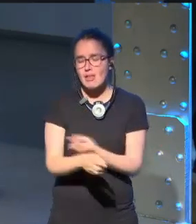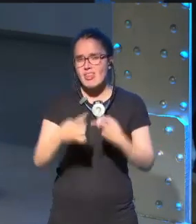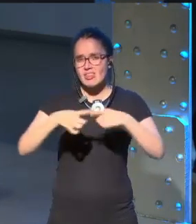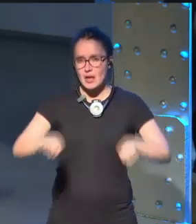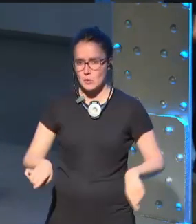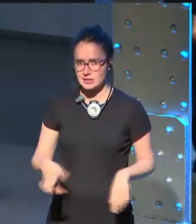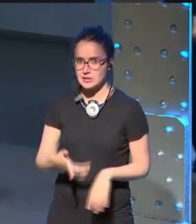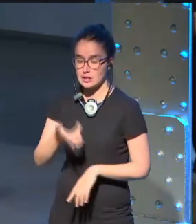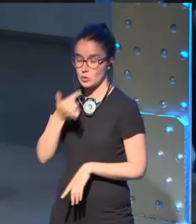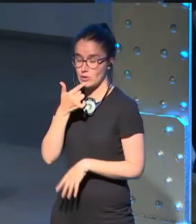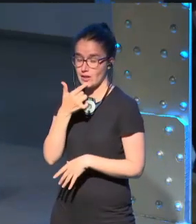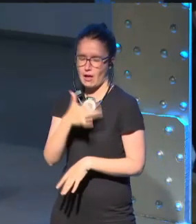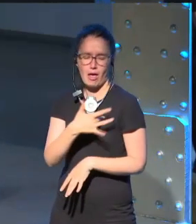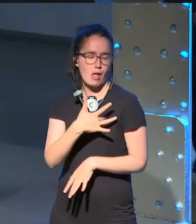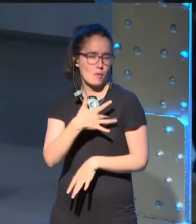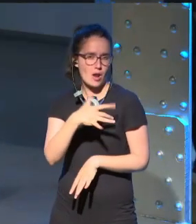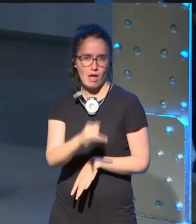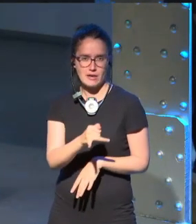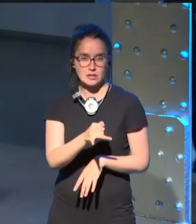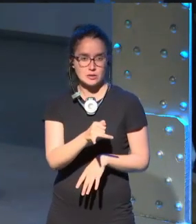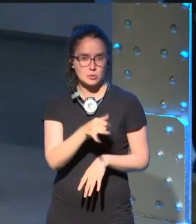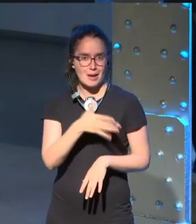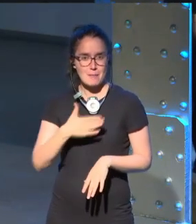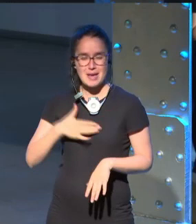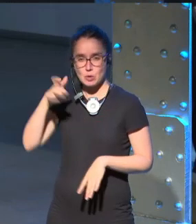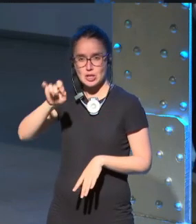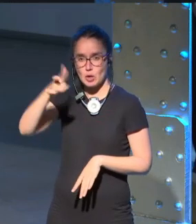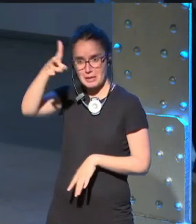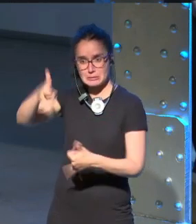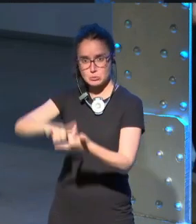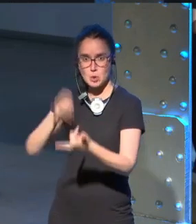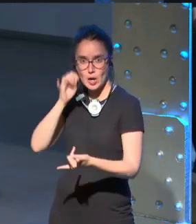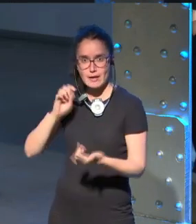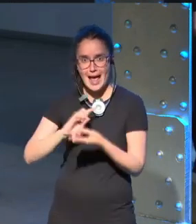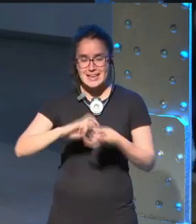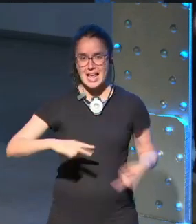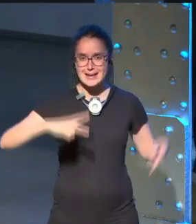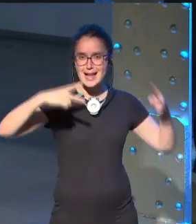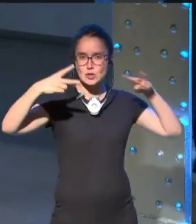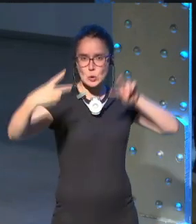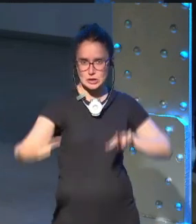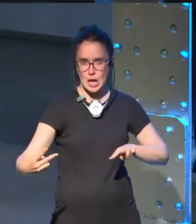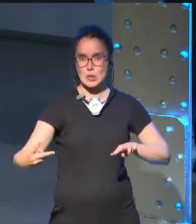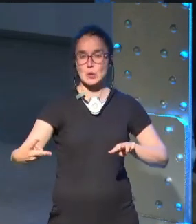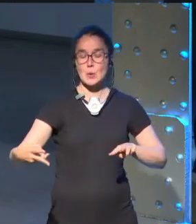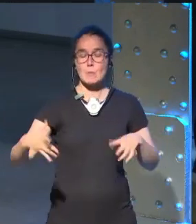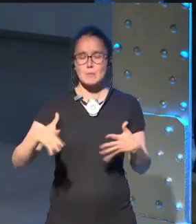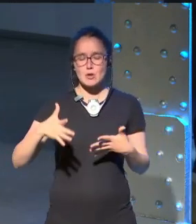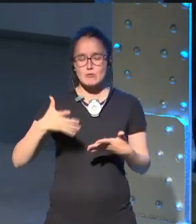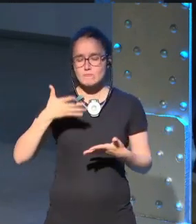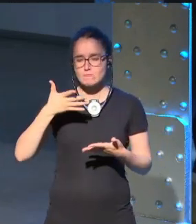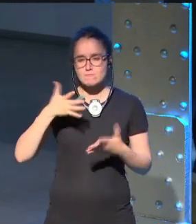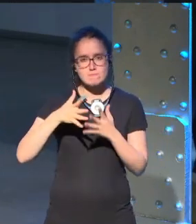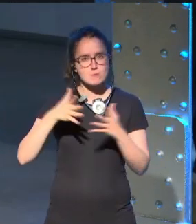Dices que... Will you say that they love each other and that they are the most important person in the world for the other?